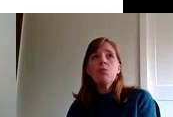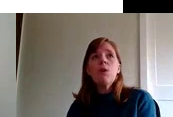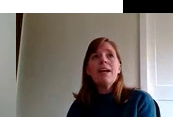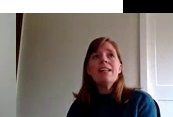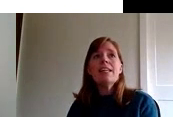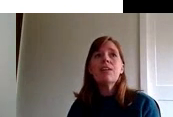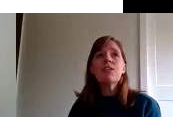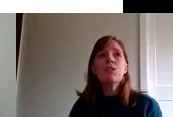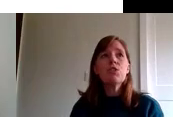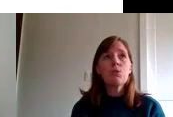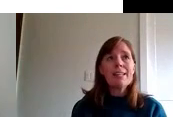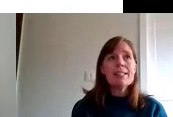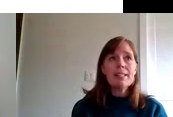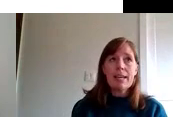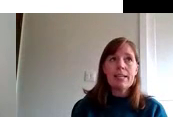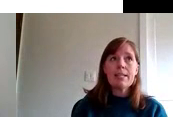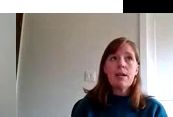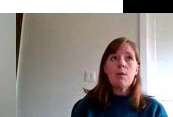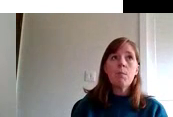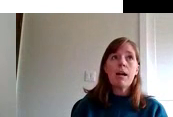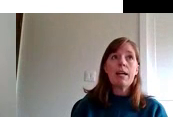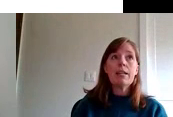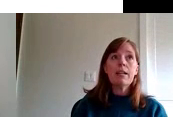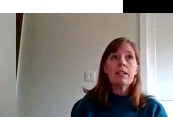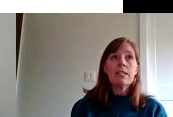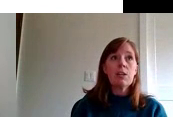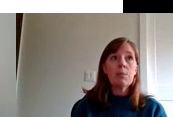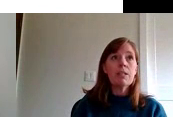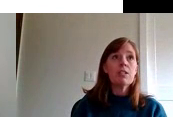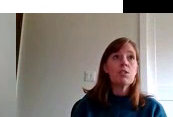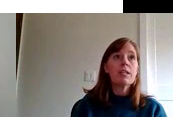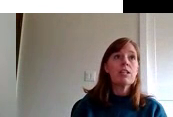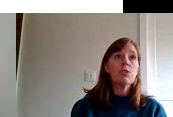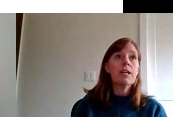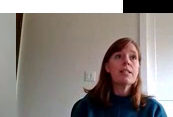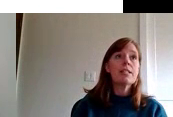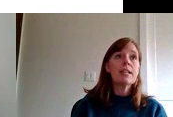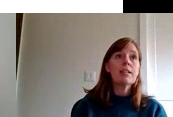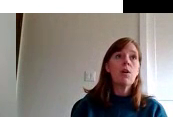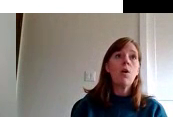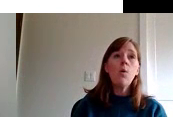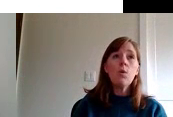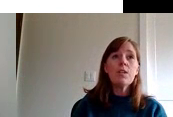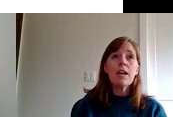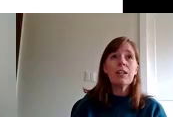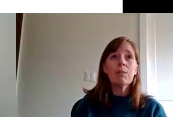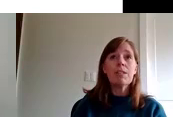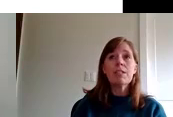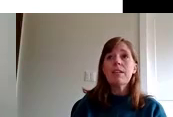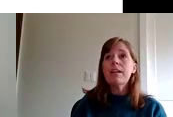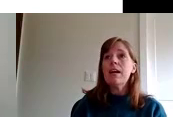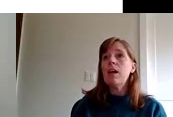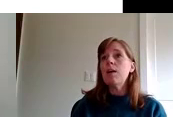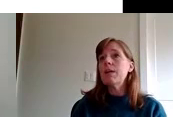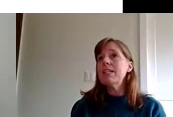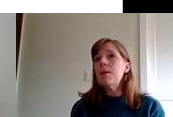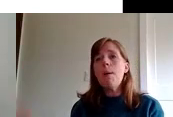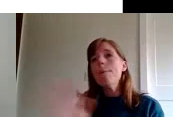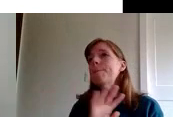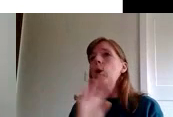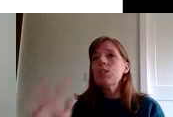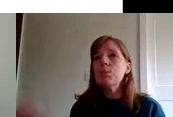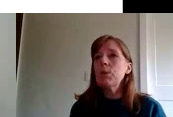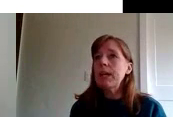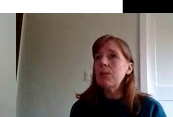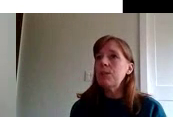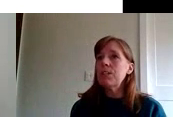the opportunity right here to translate my document. So I can translate the whole document